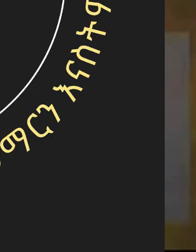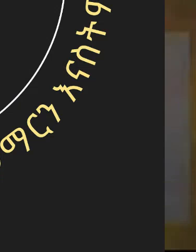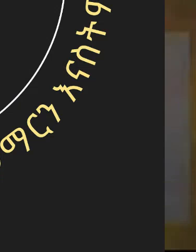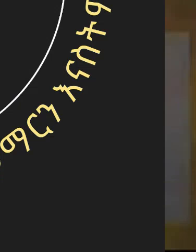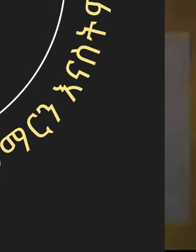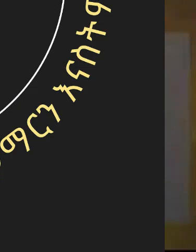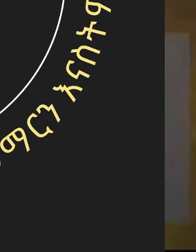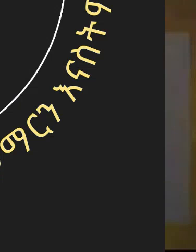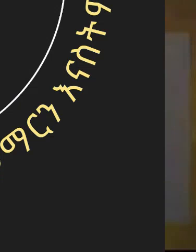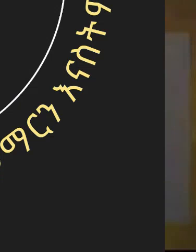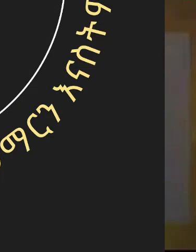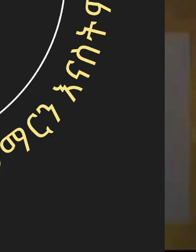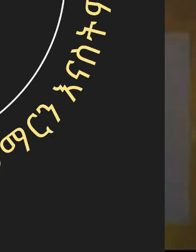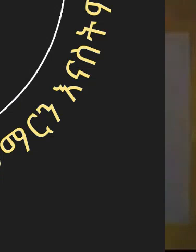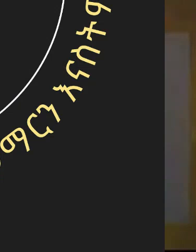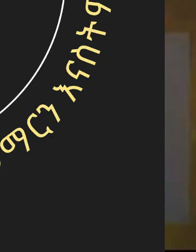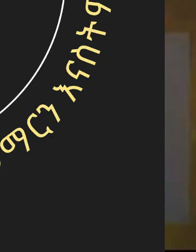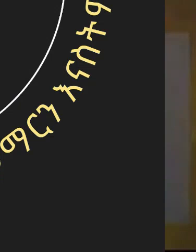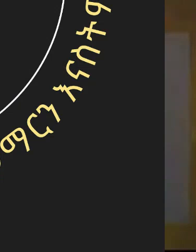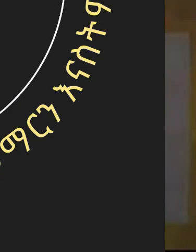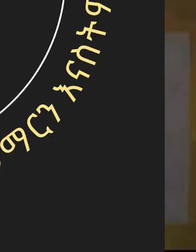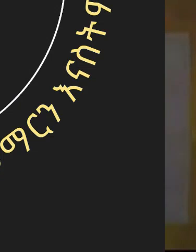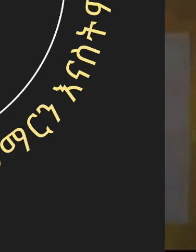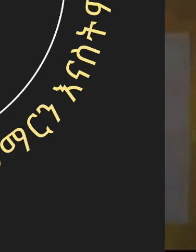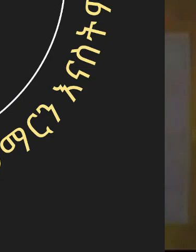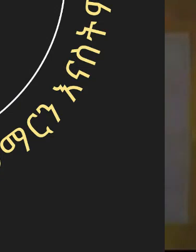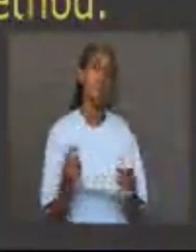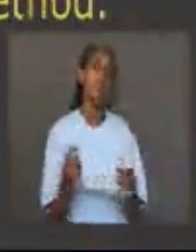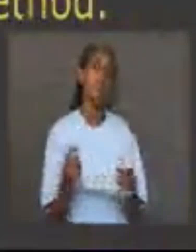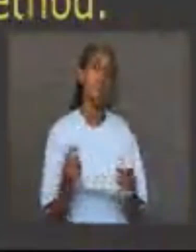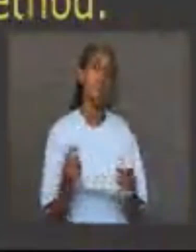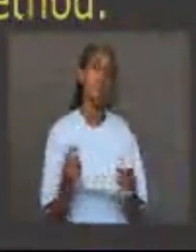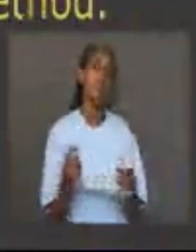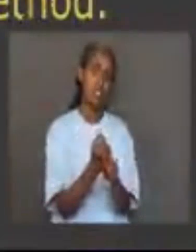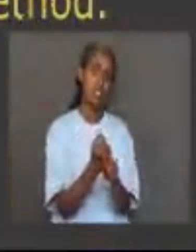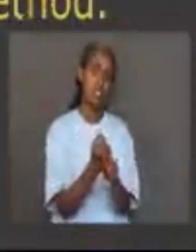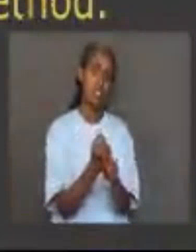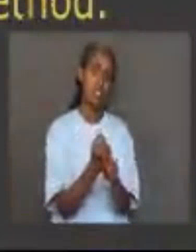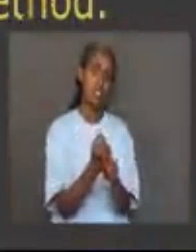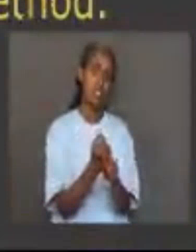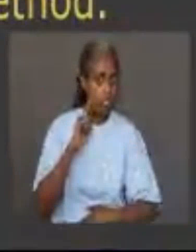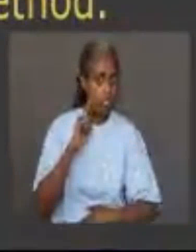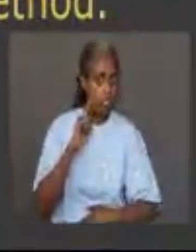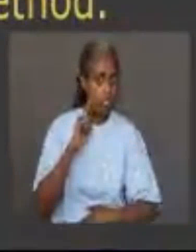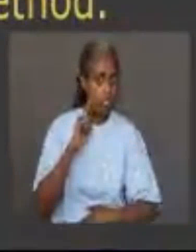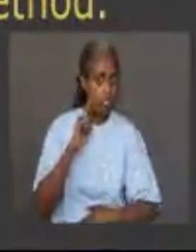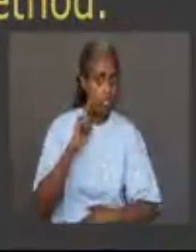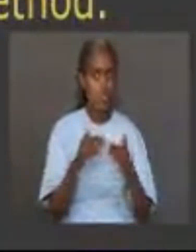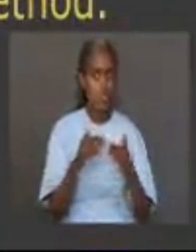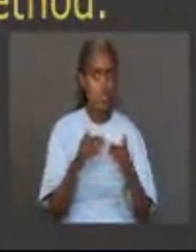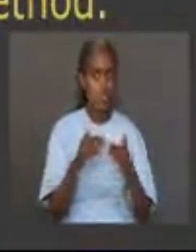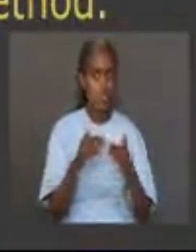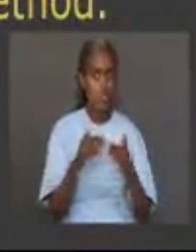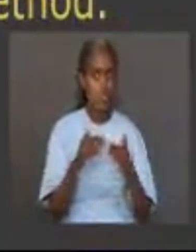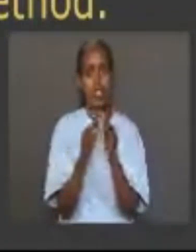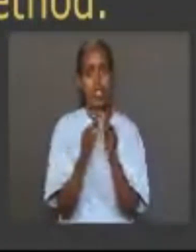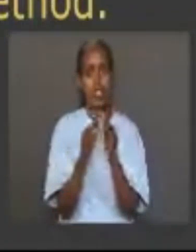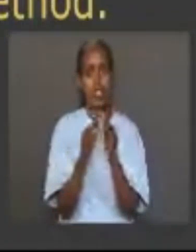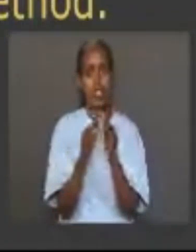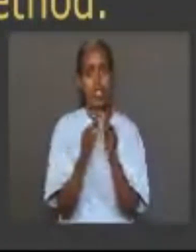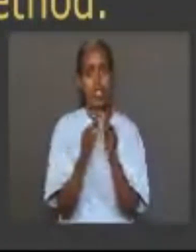Students, please try this activity. Let G be the set containing